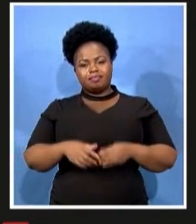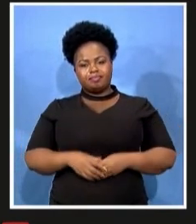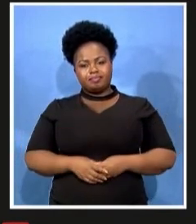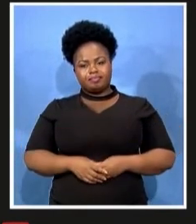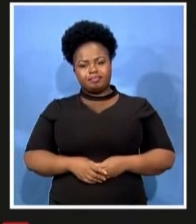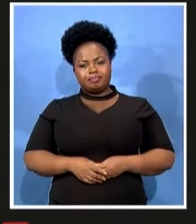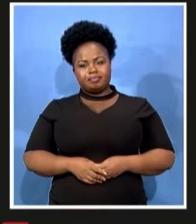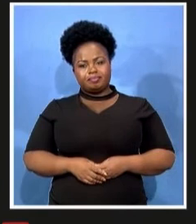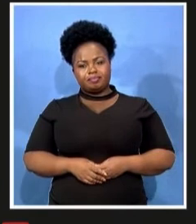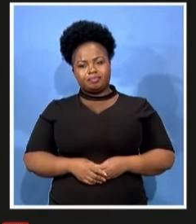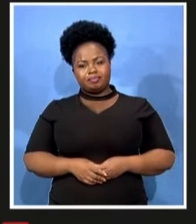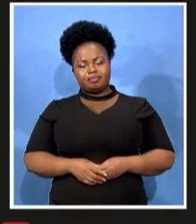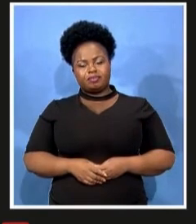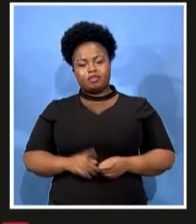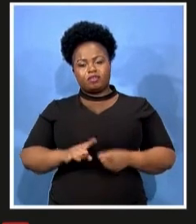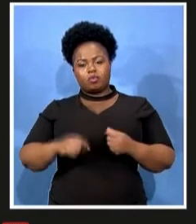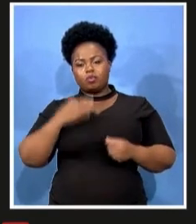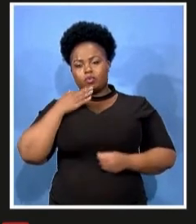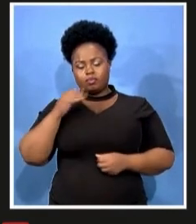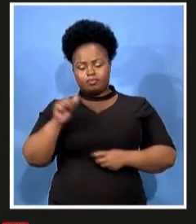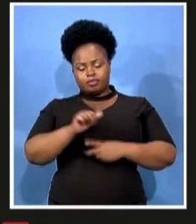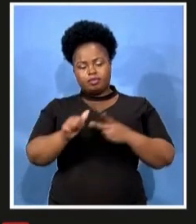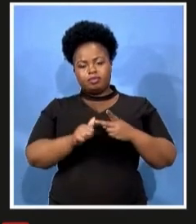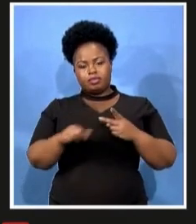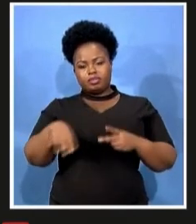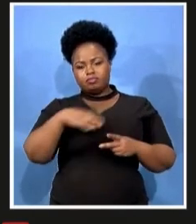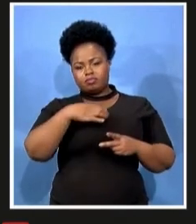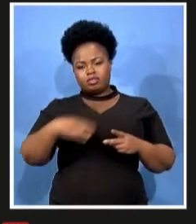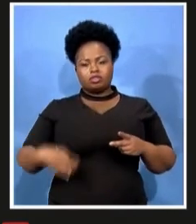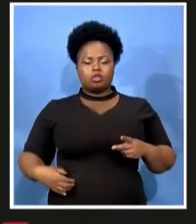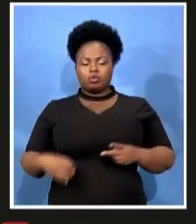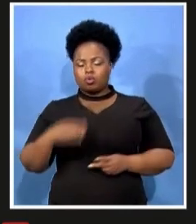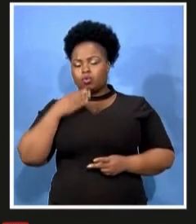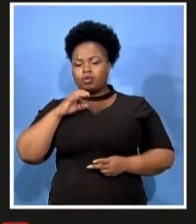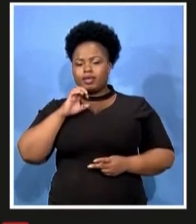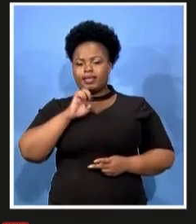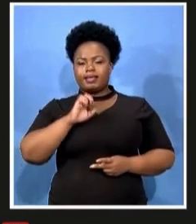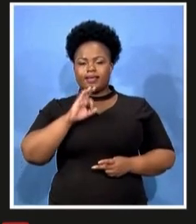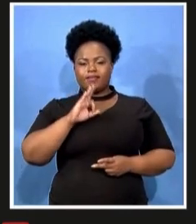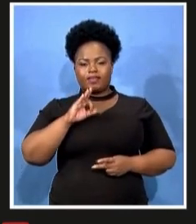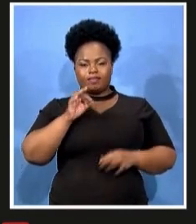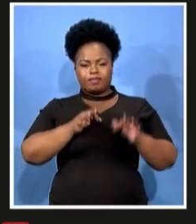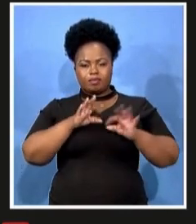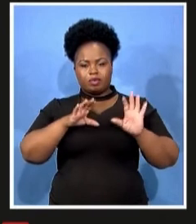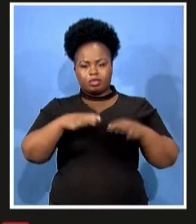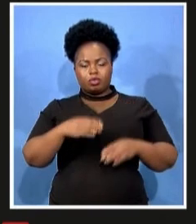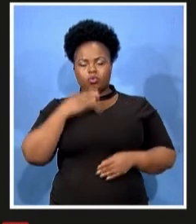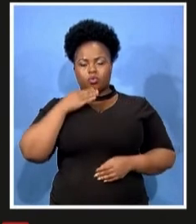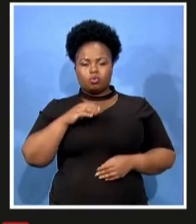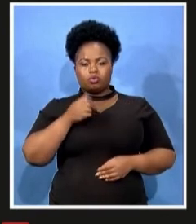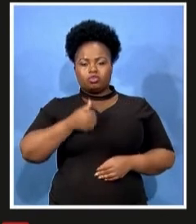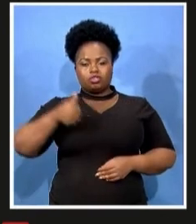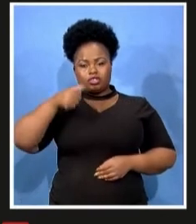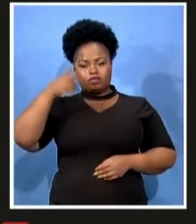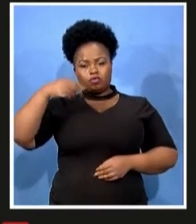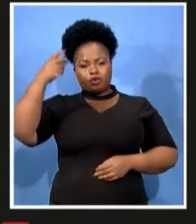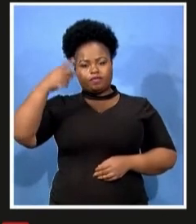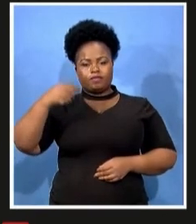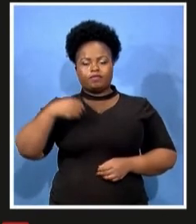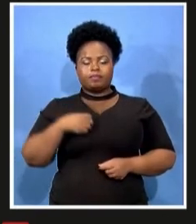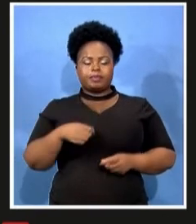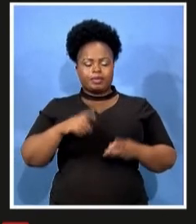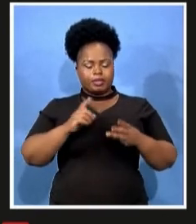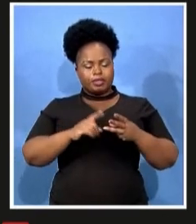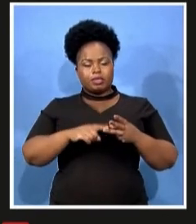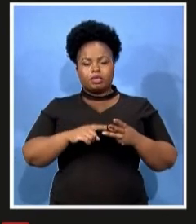EFF, Honorable Shivambu, and the Chief Whip of the EFF. And I will start reading it while we are looking for